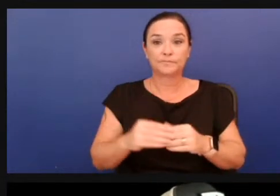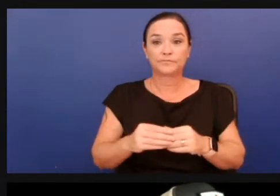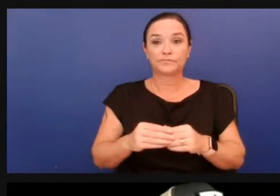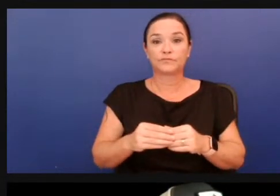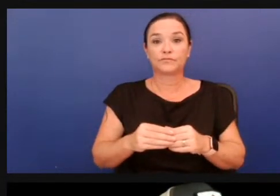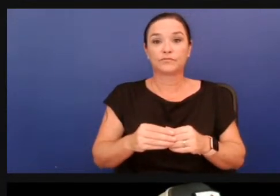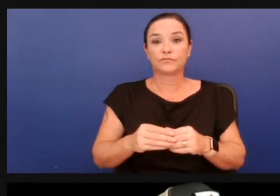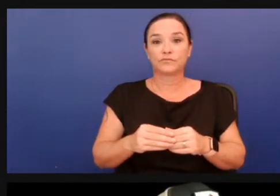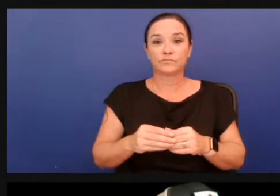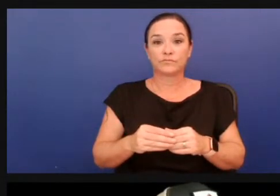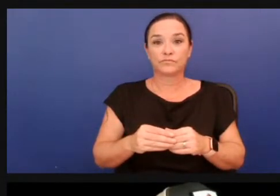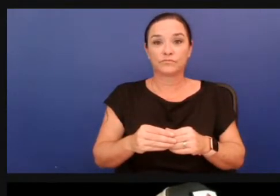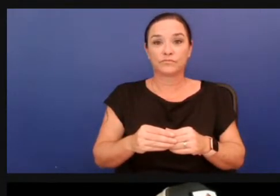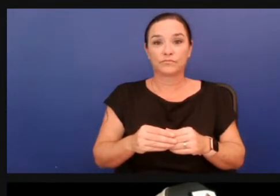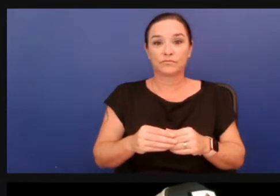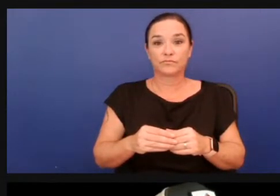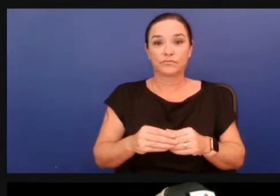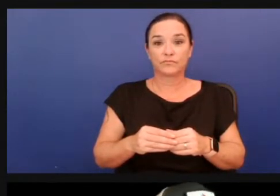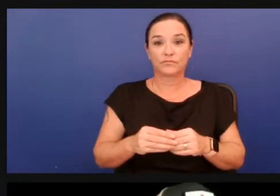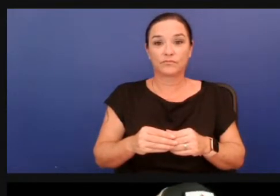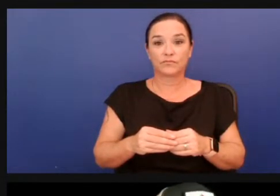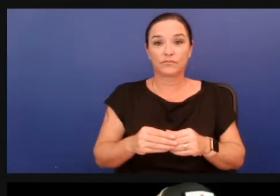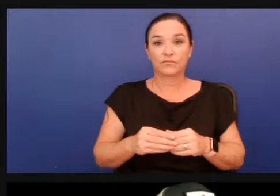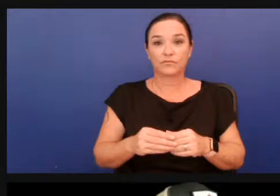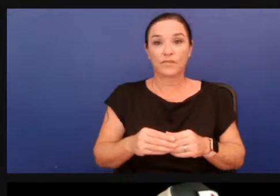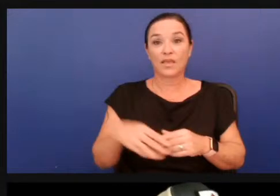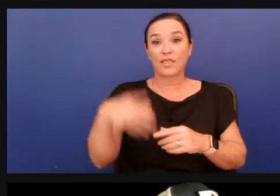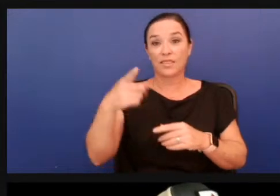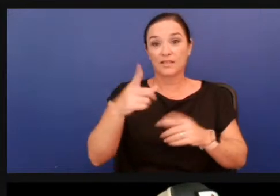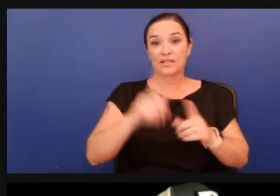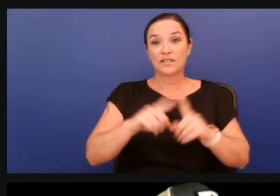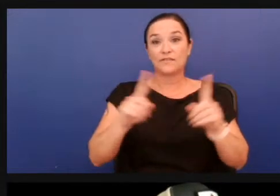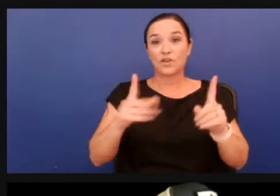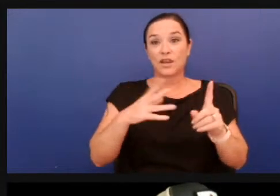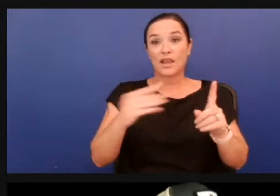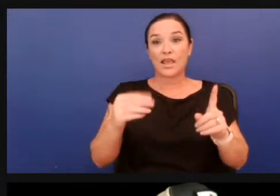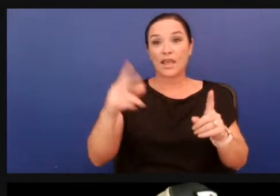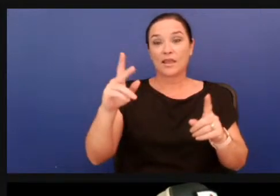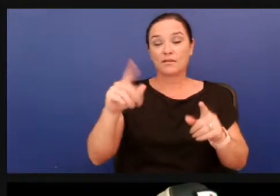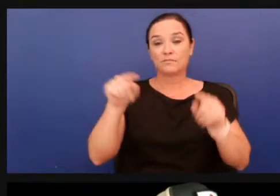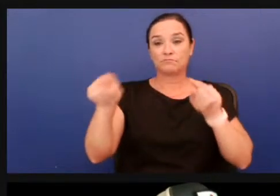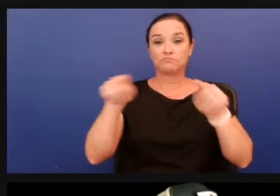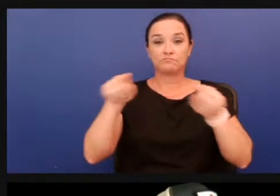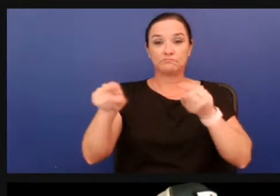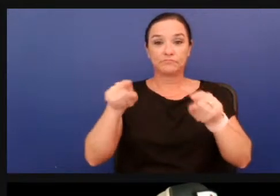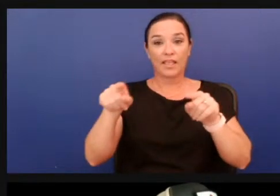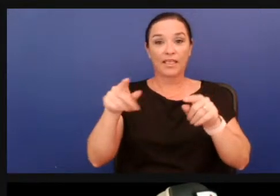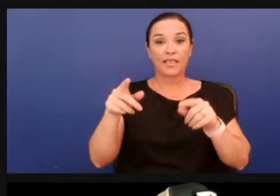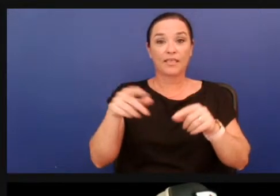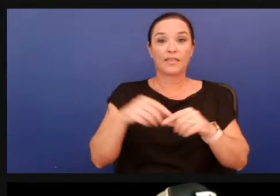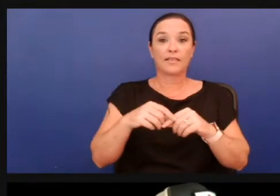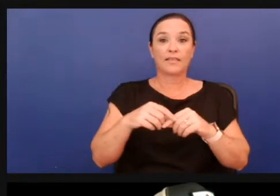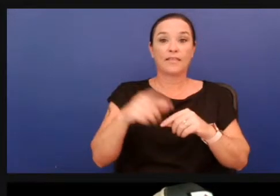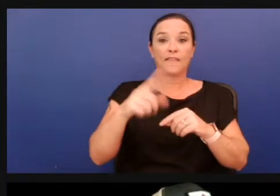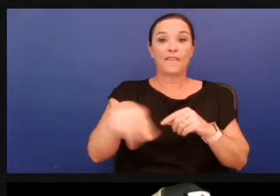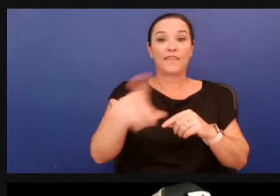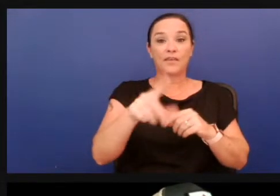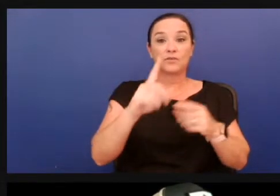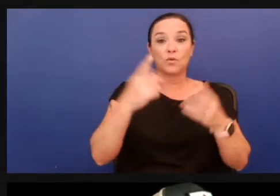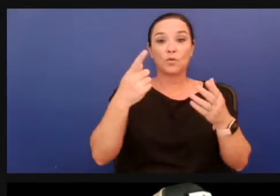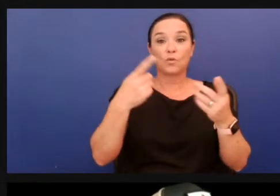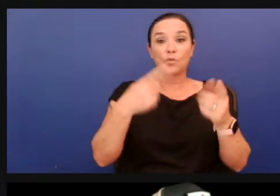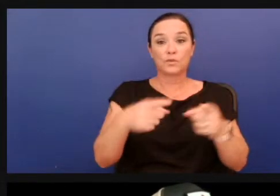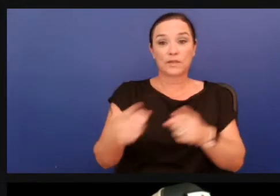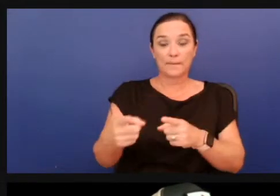offline. The two that have been different have been Makaupuhi and Kalapana Trail. These ones that what's been different